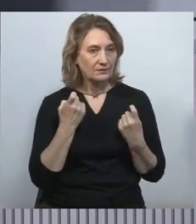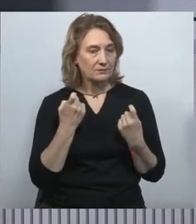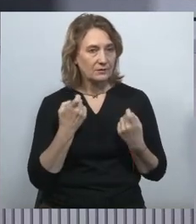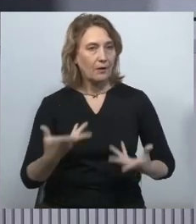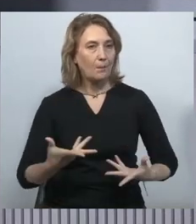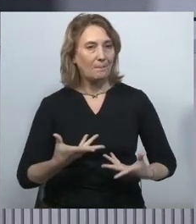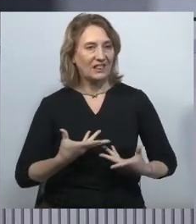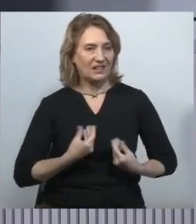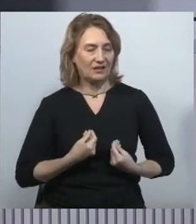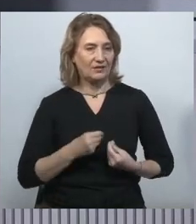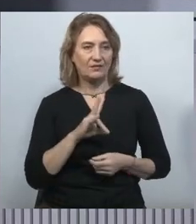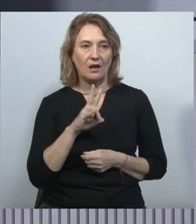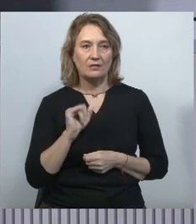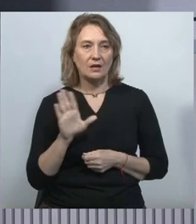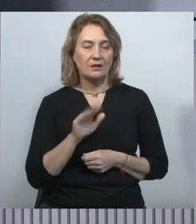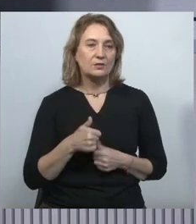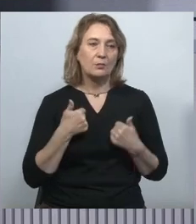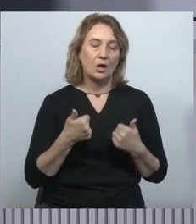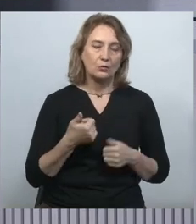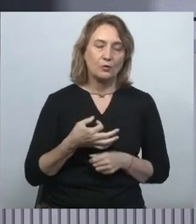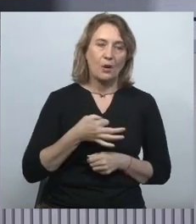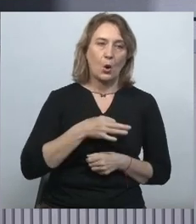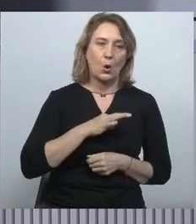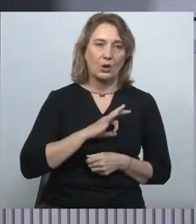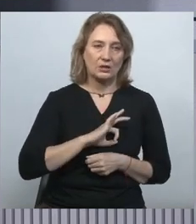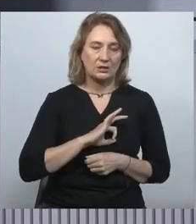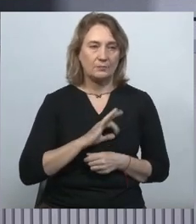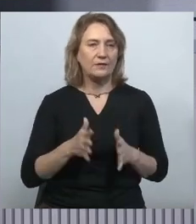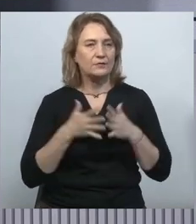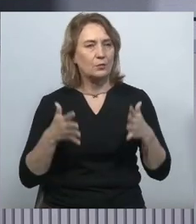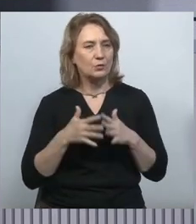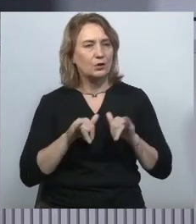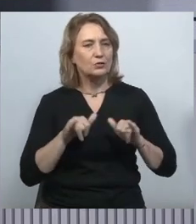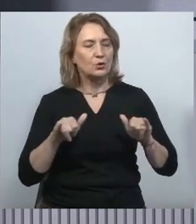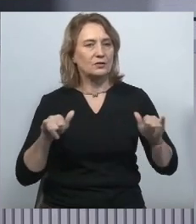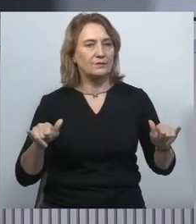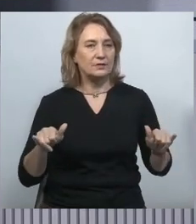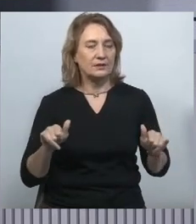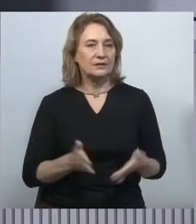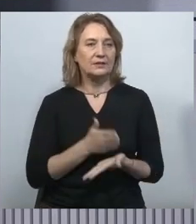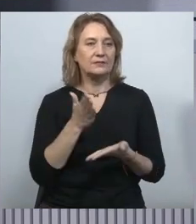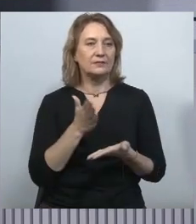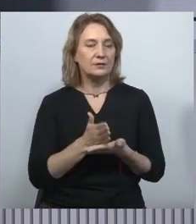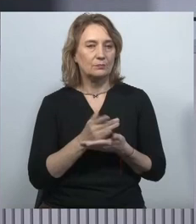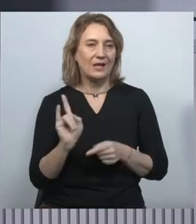vulnerable to information influences, which are not always useful and good.